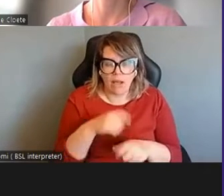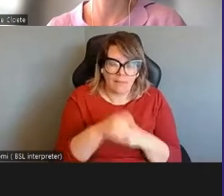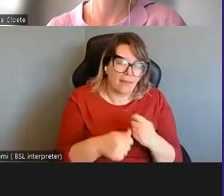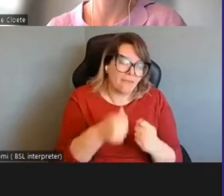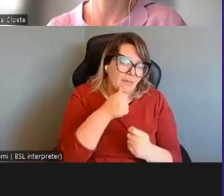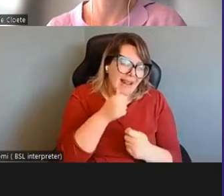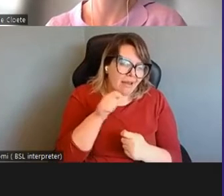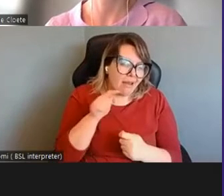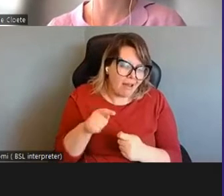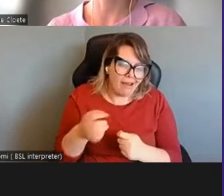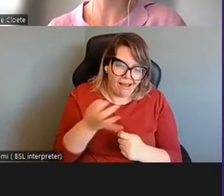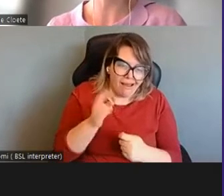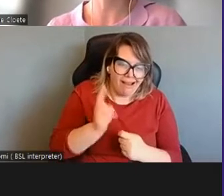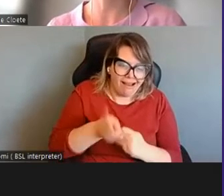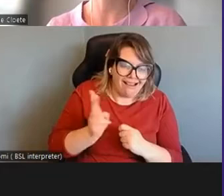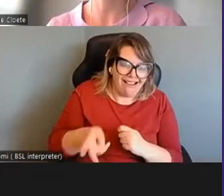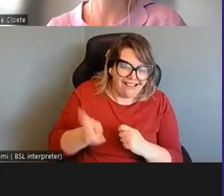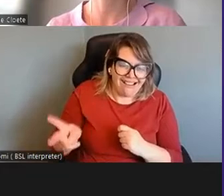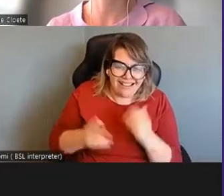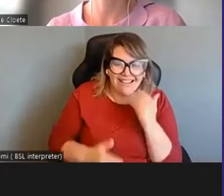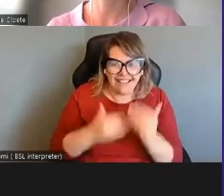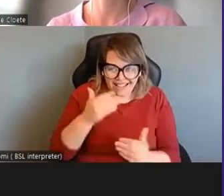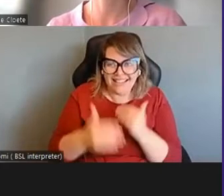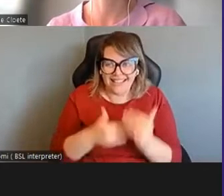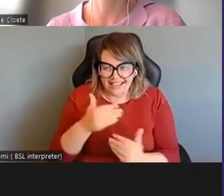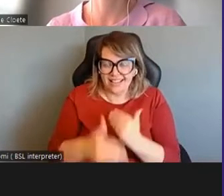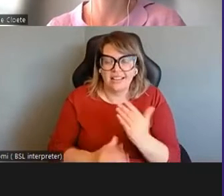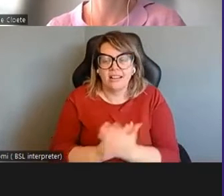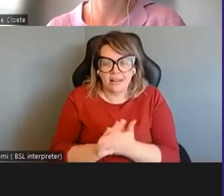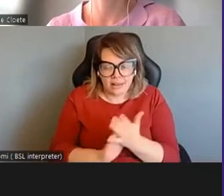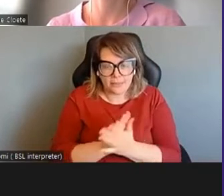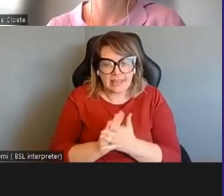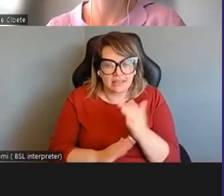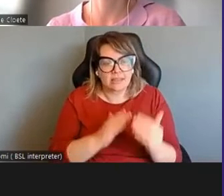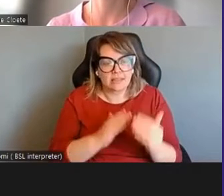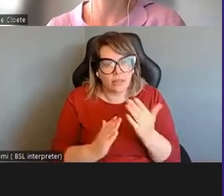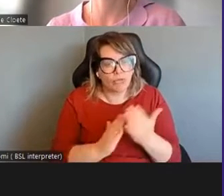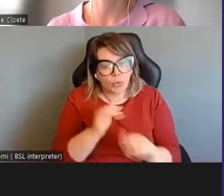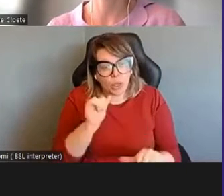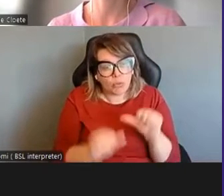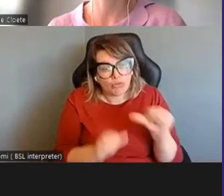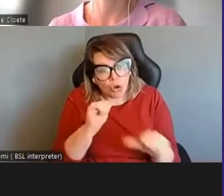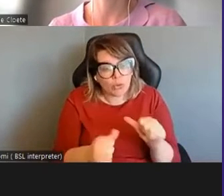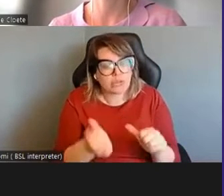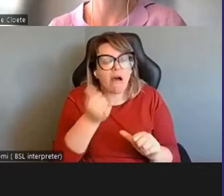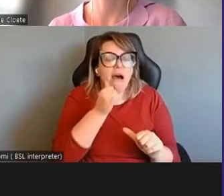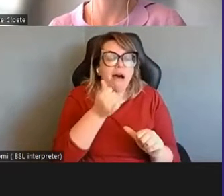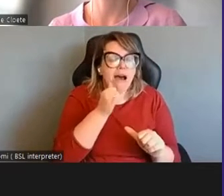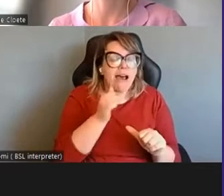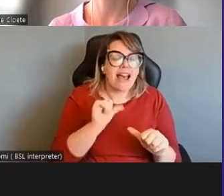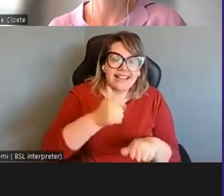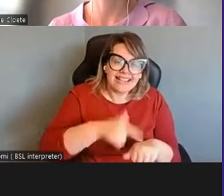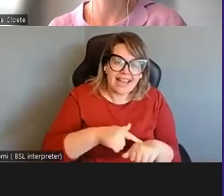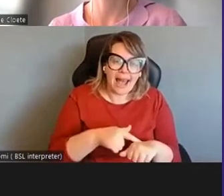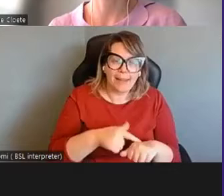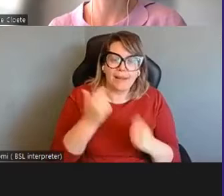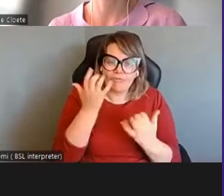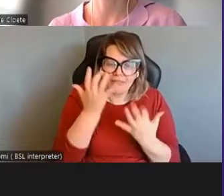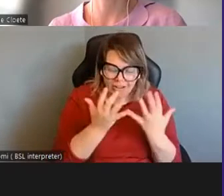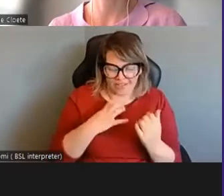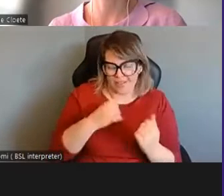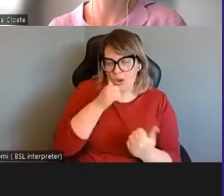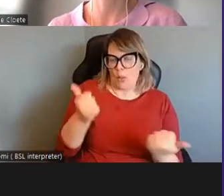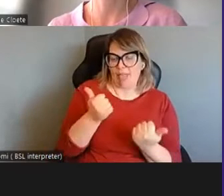guide questions. And this means by the time the evaluation and reflection activity comes around, they already know what